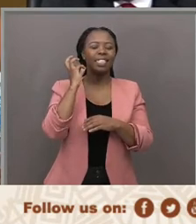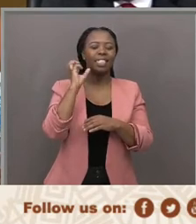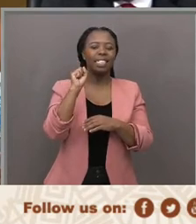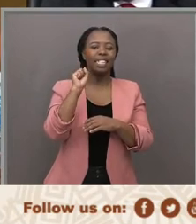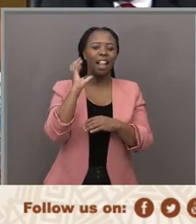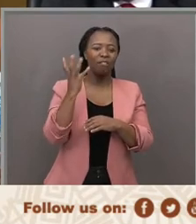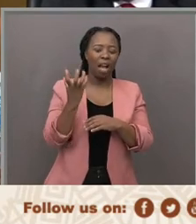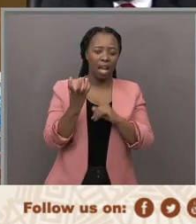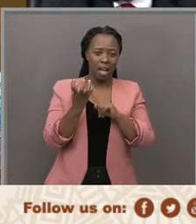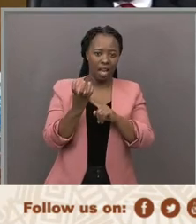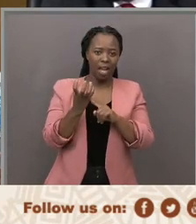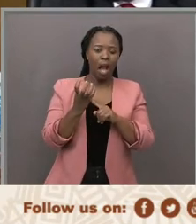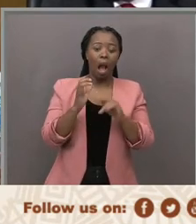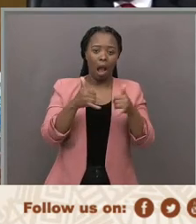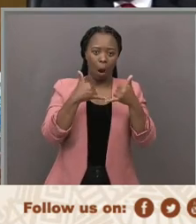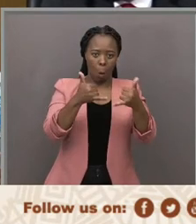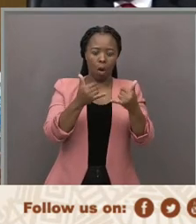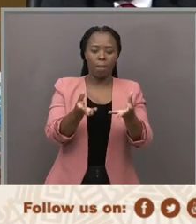in Silver Award.